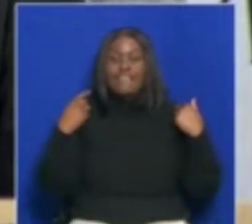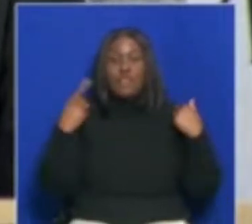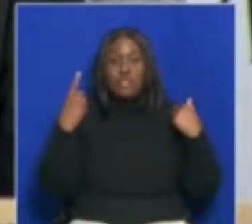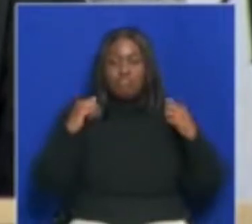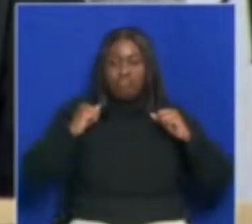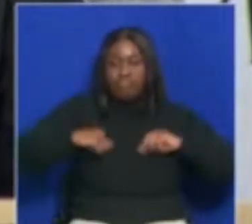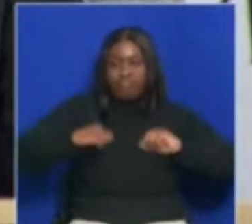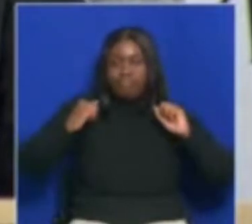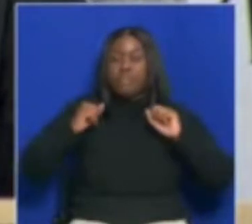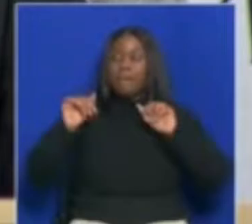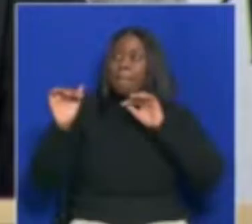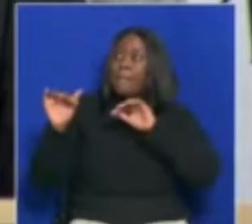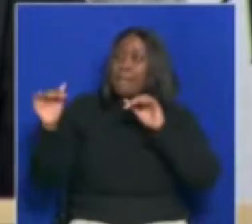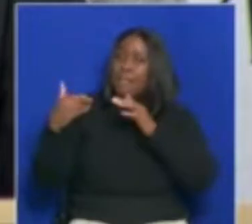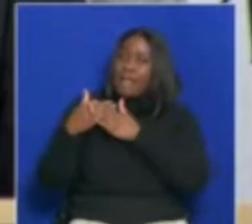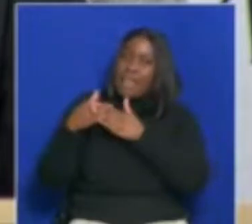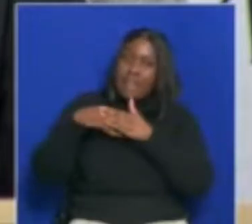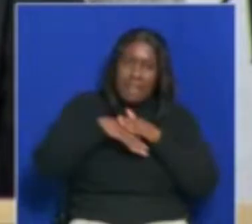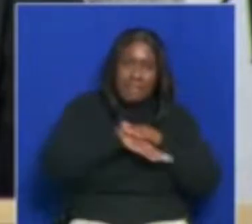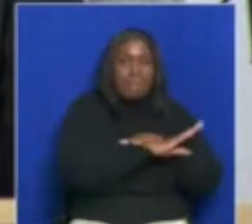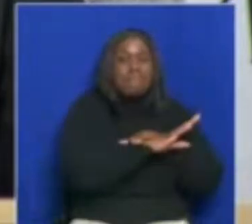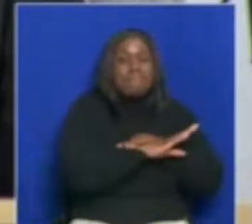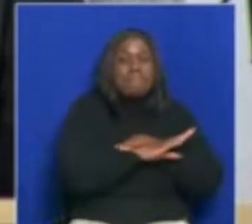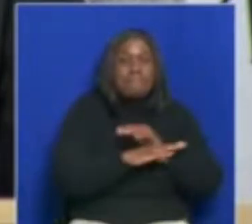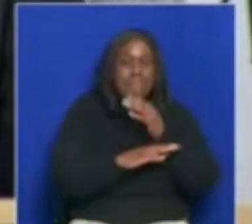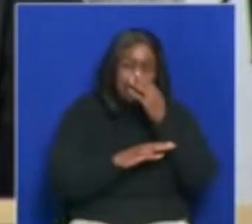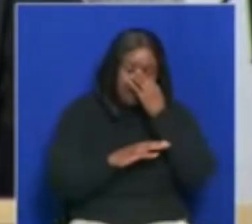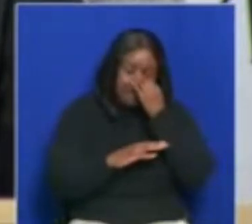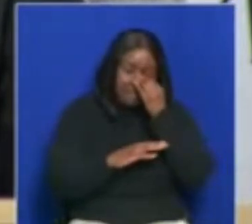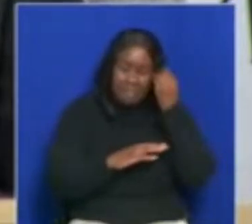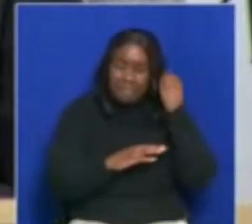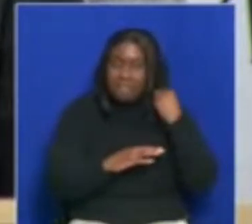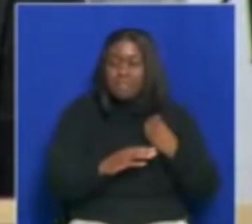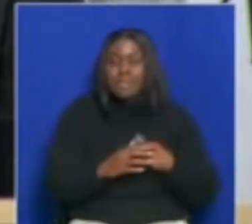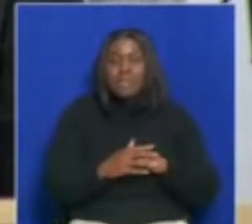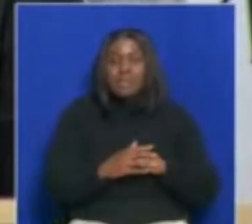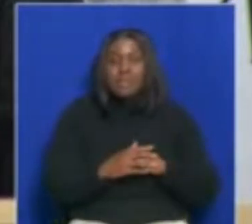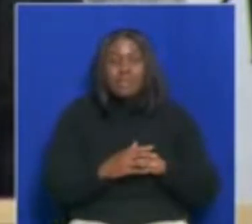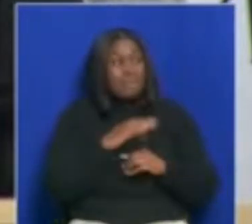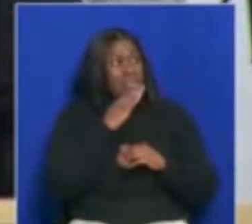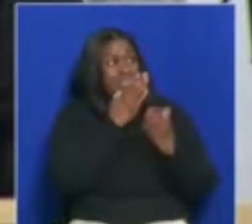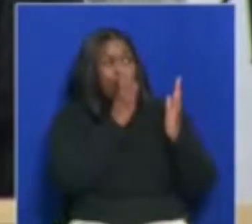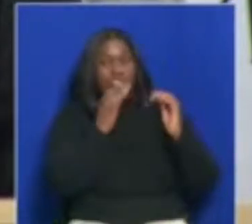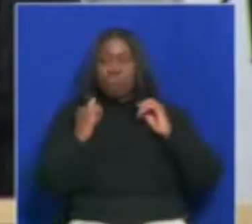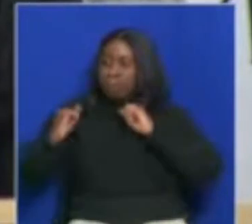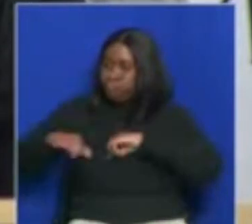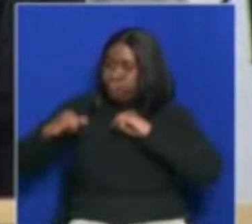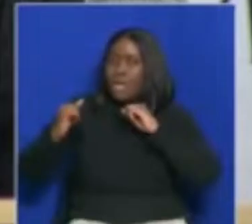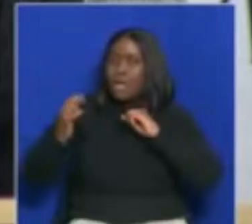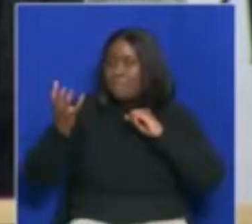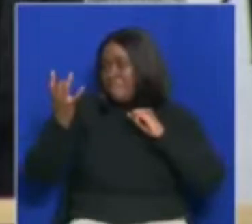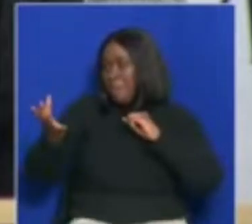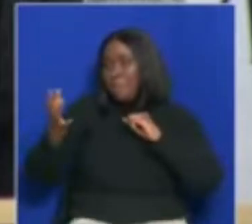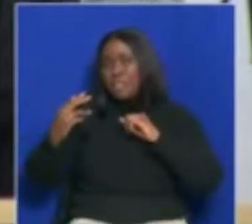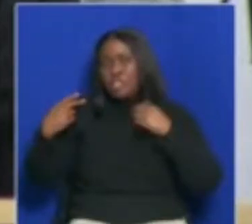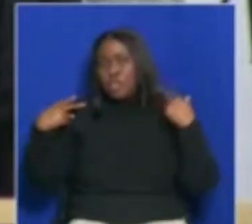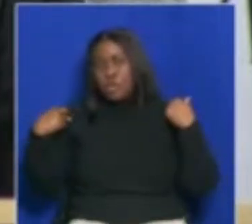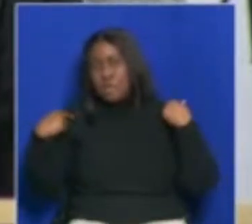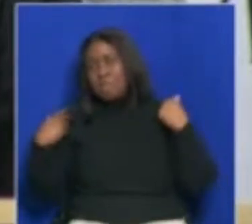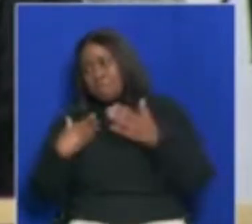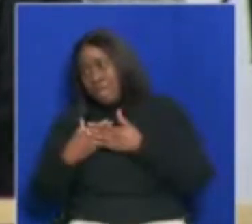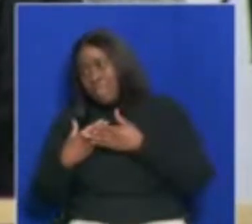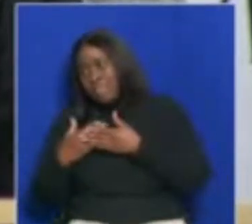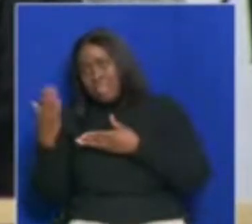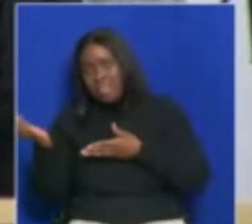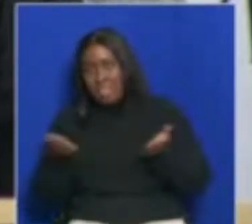up. So they did not allow or indicate to the security for anyone